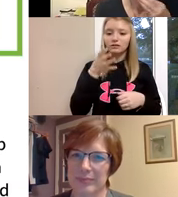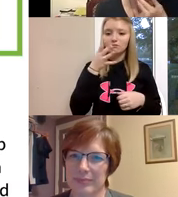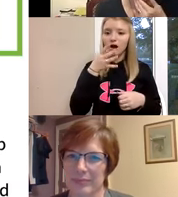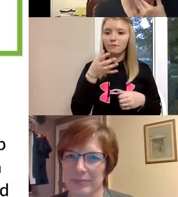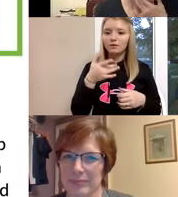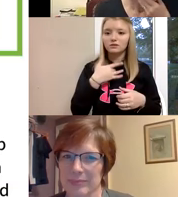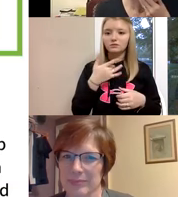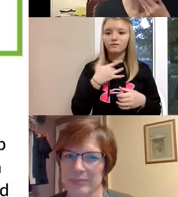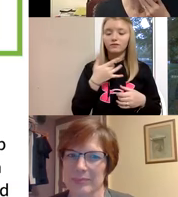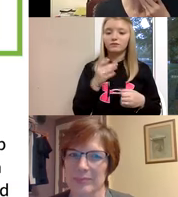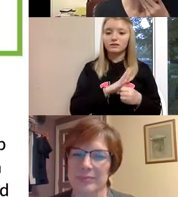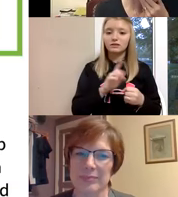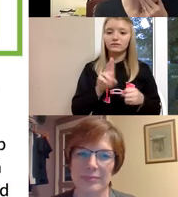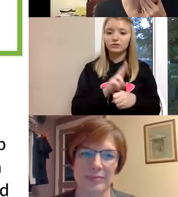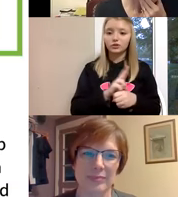So